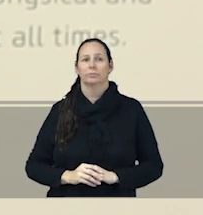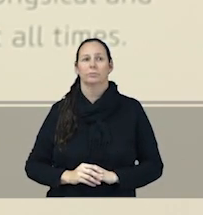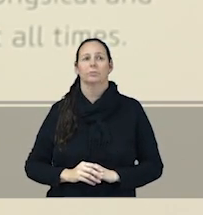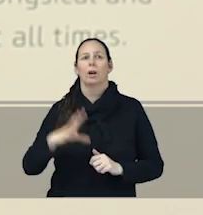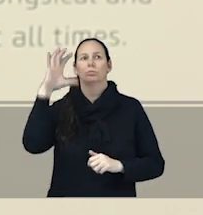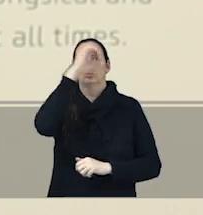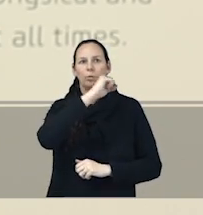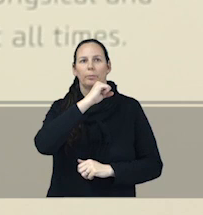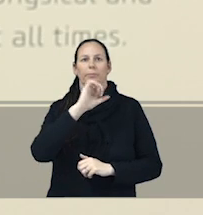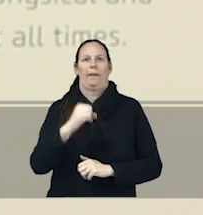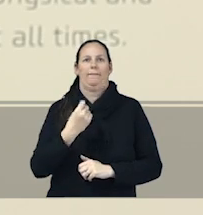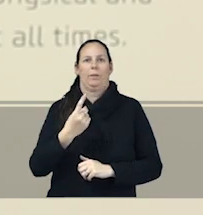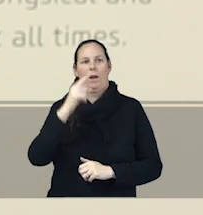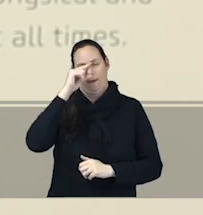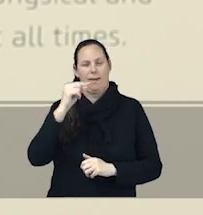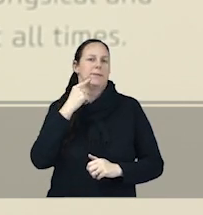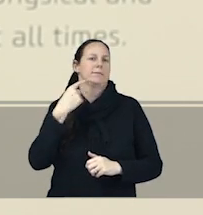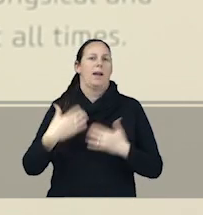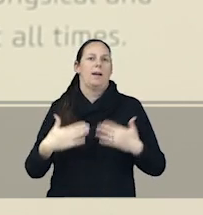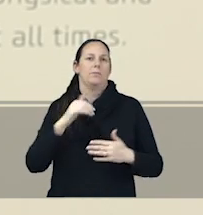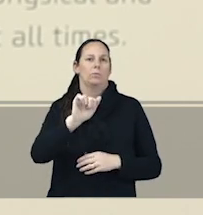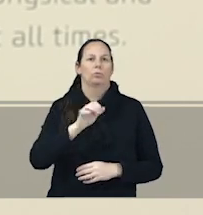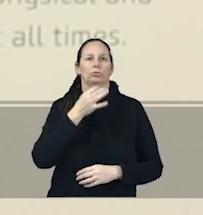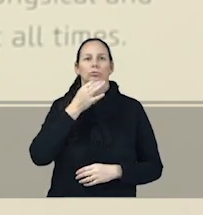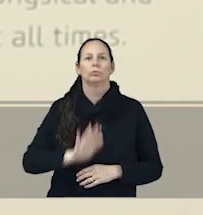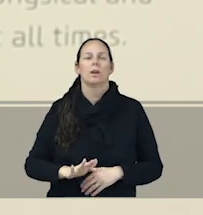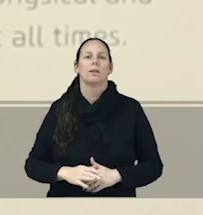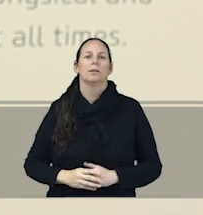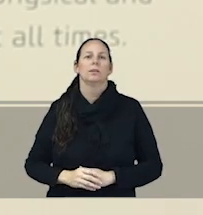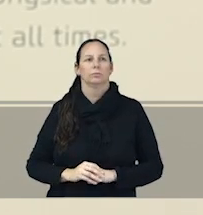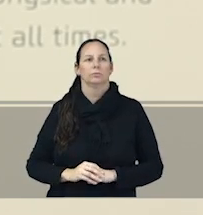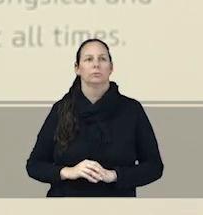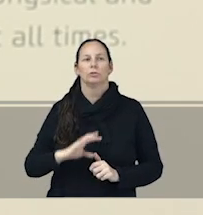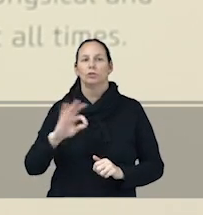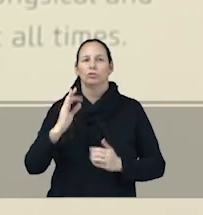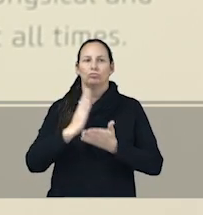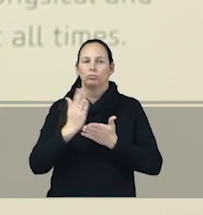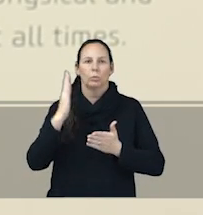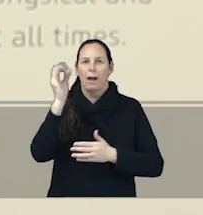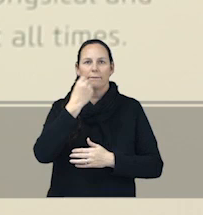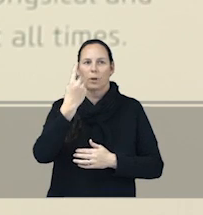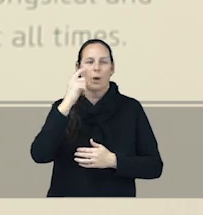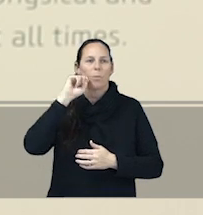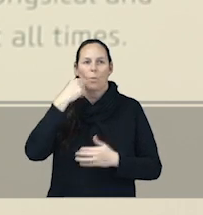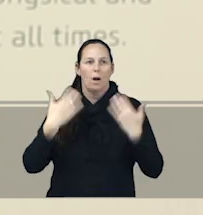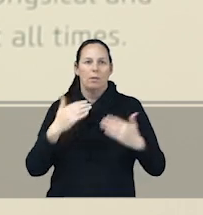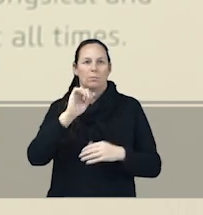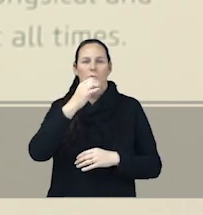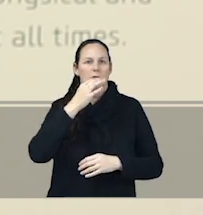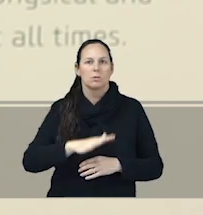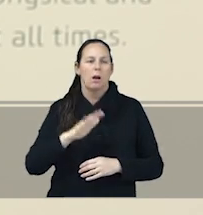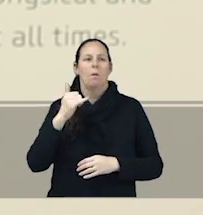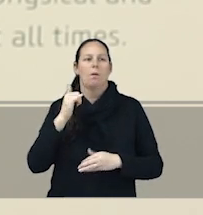just assume that everybody has the capacity to harm your child. Not everybody will harm your child, not